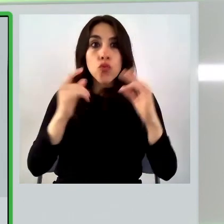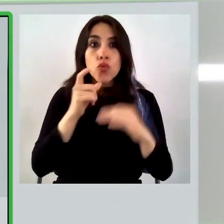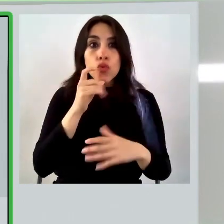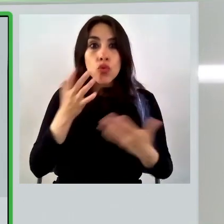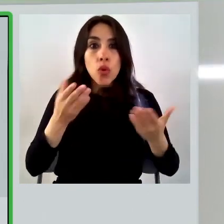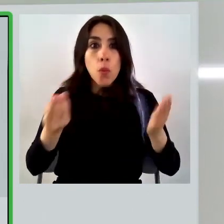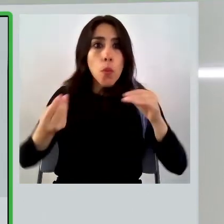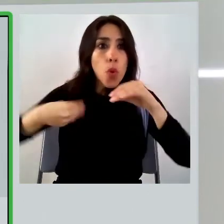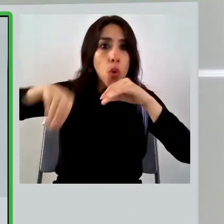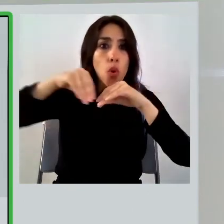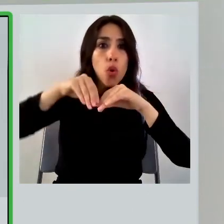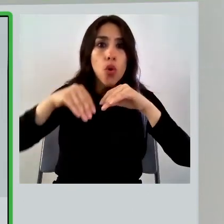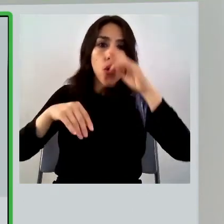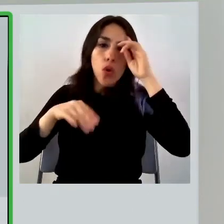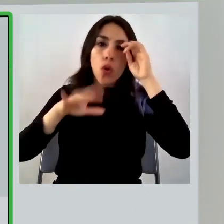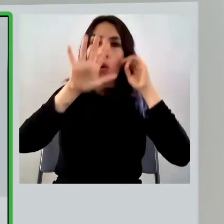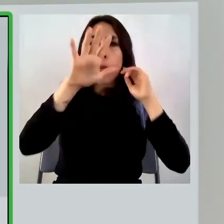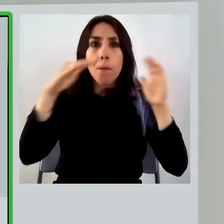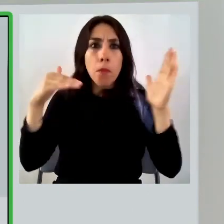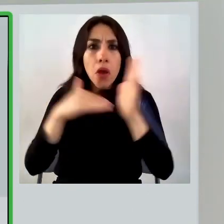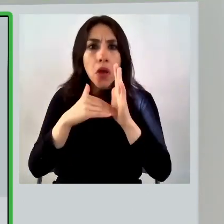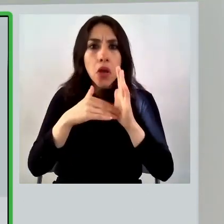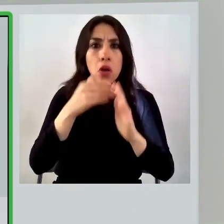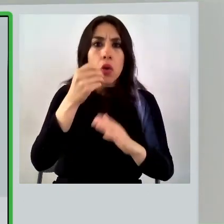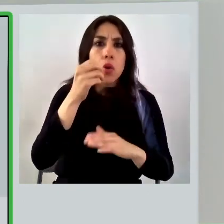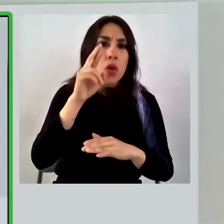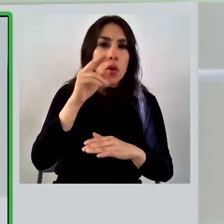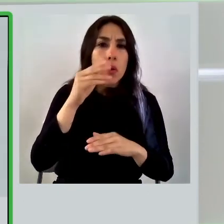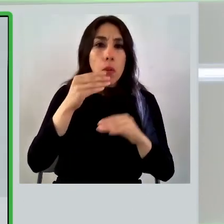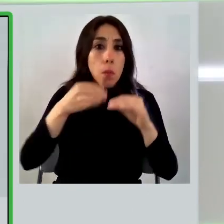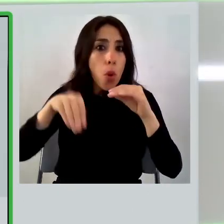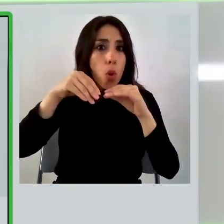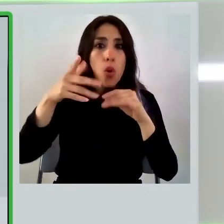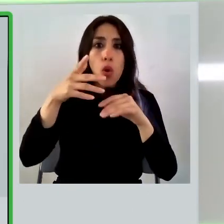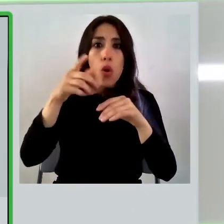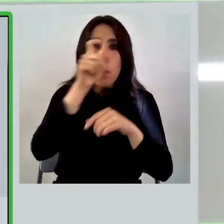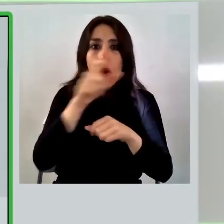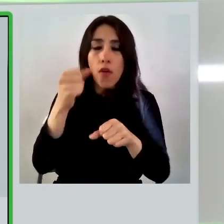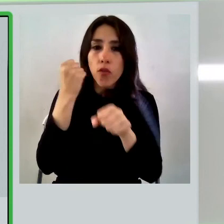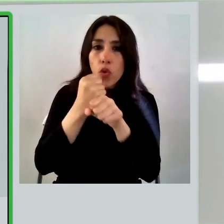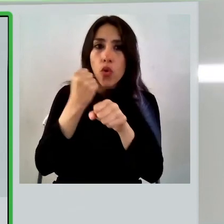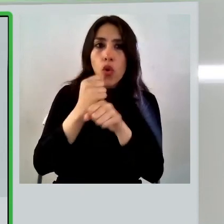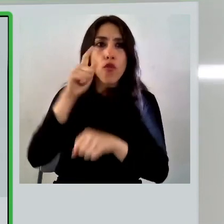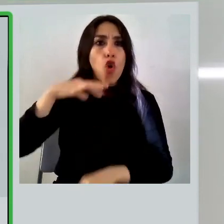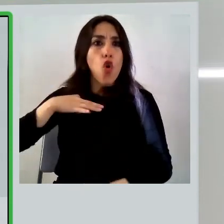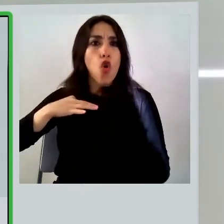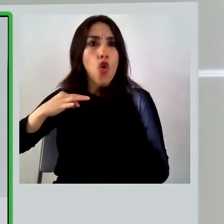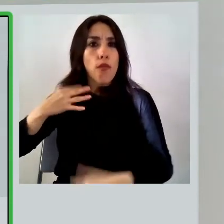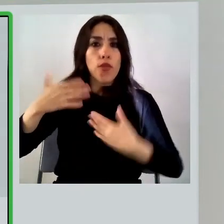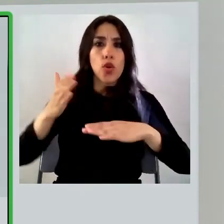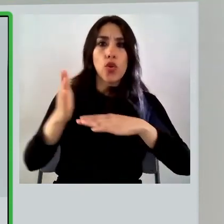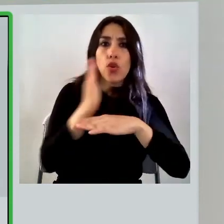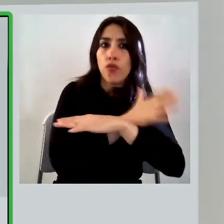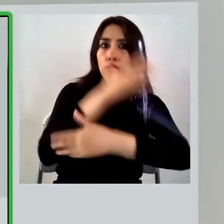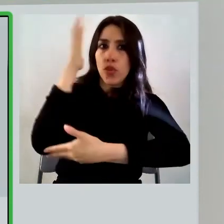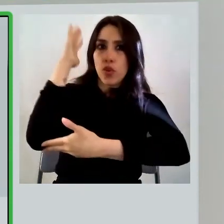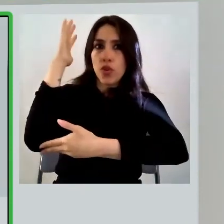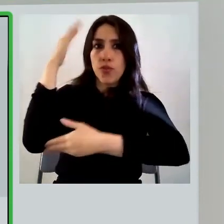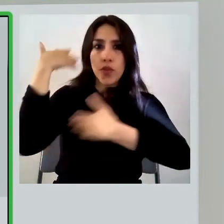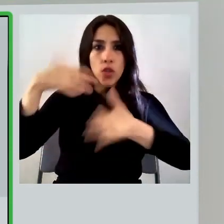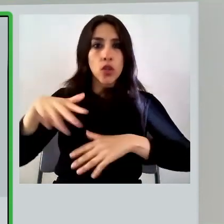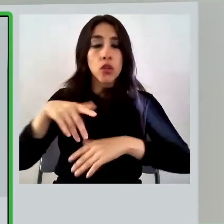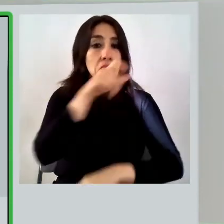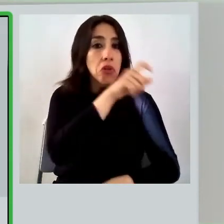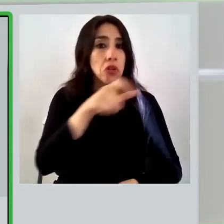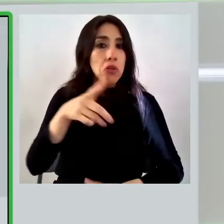to listen when a peer needs support, provide a safe, non-judgmental space, and help colleagues access